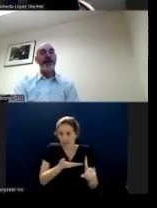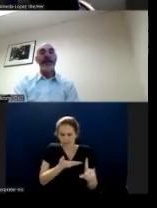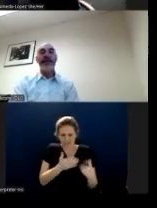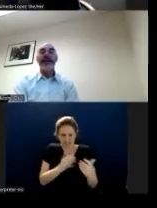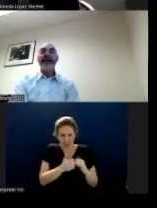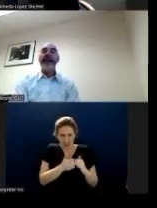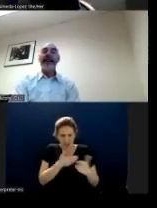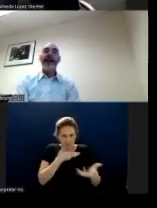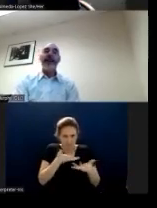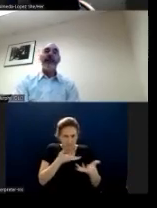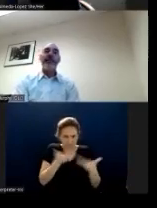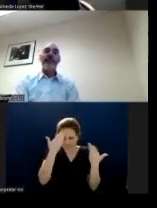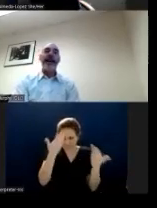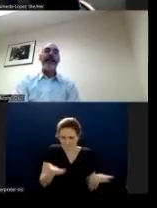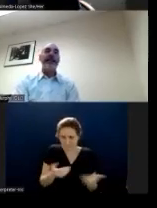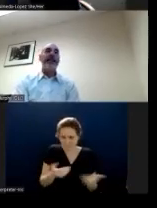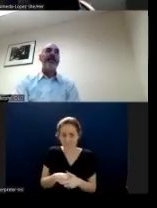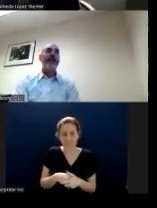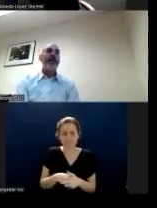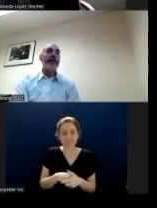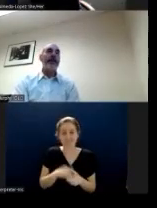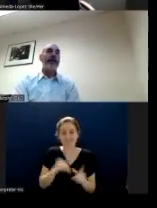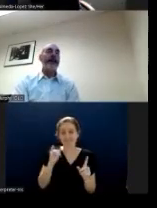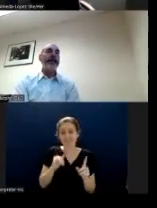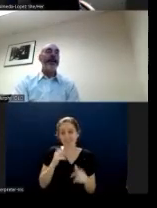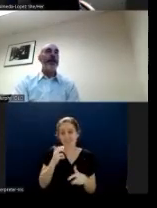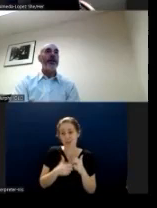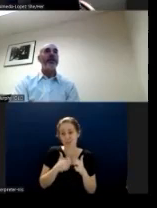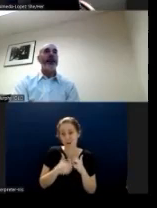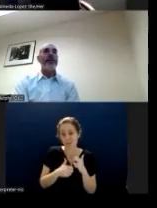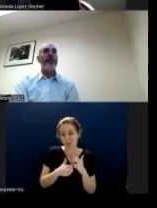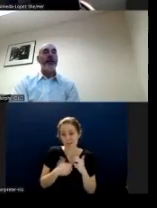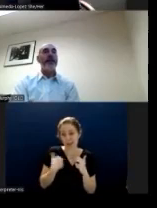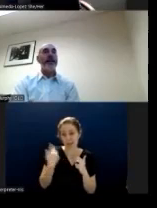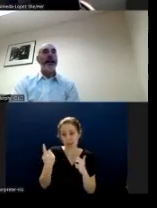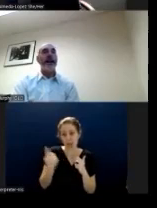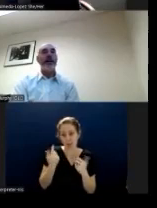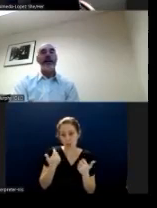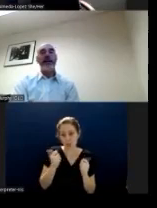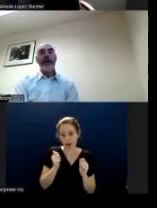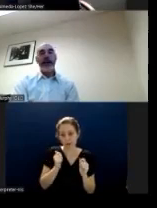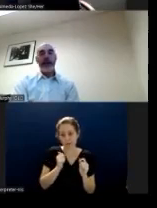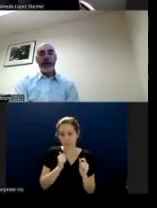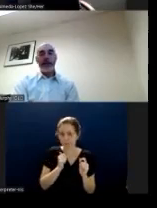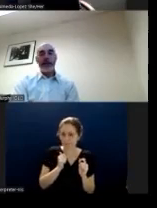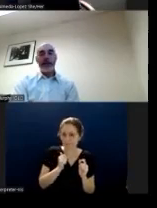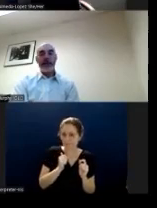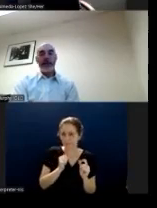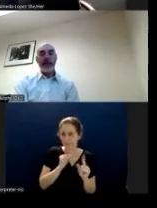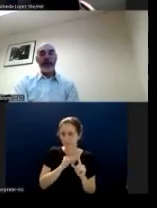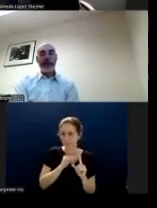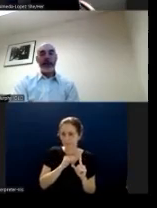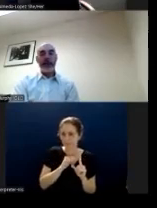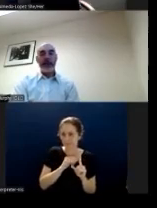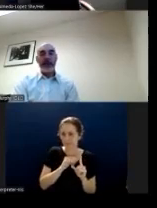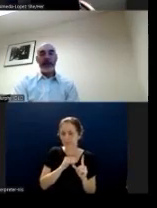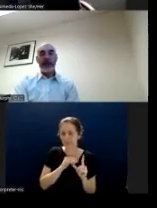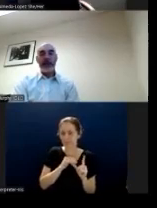what it's for. And that's a problem. I always try to point that out